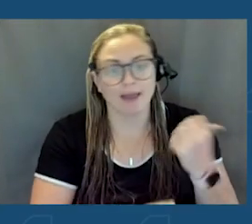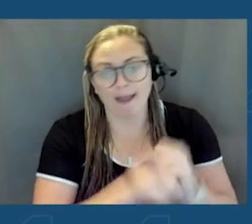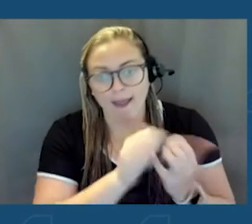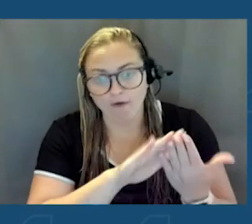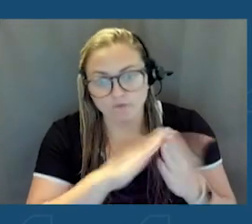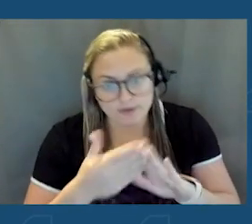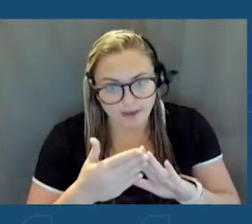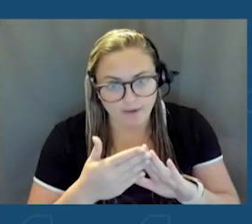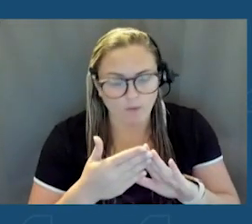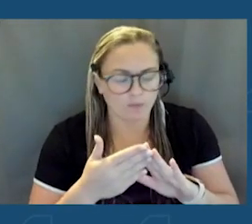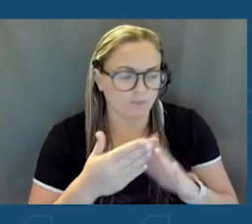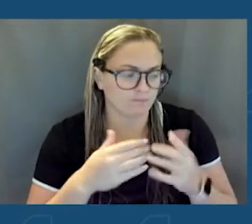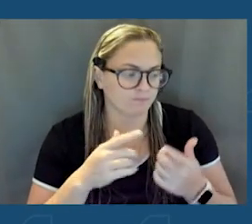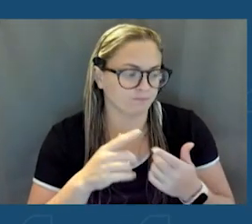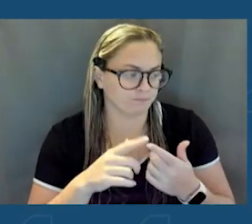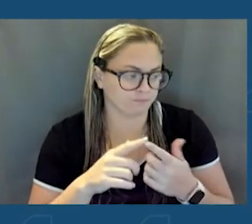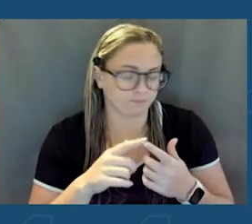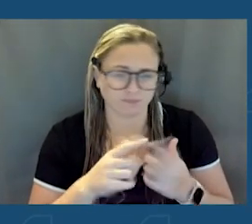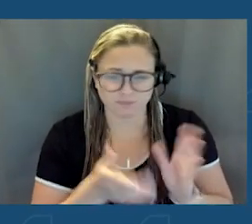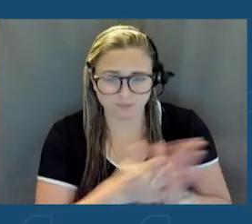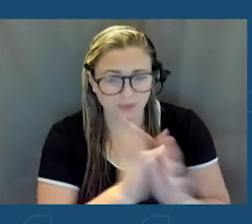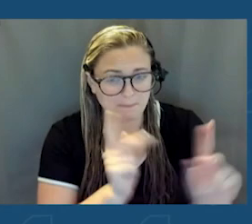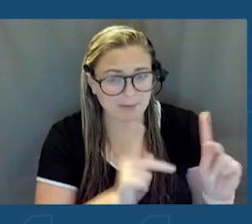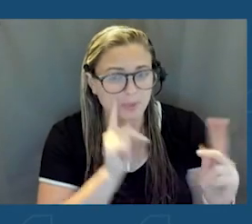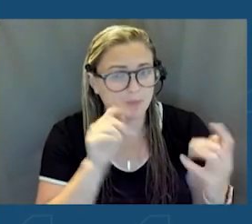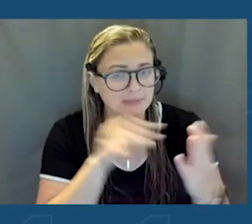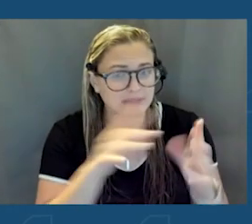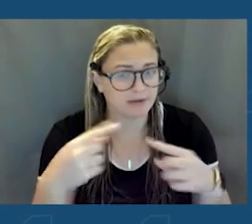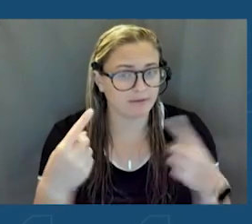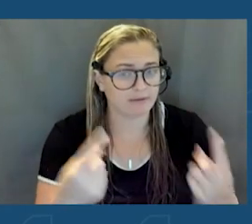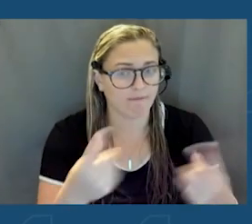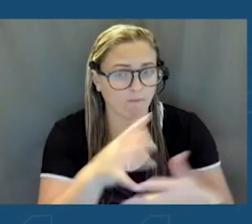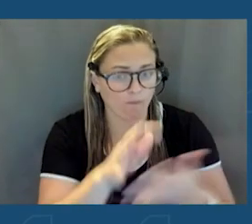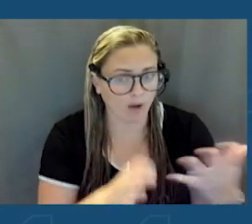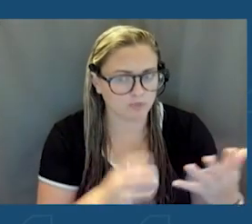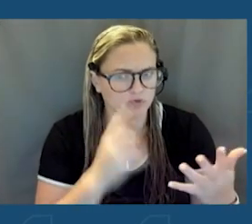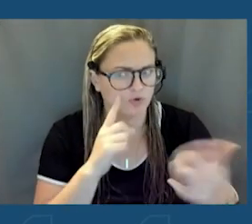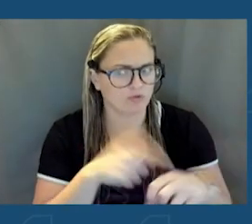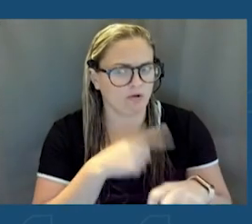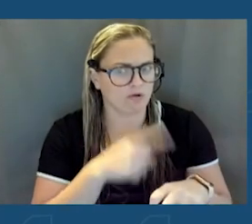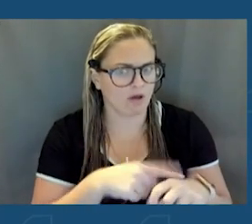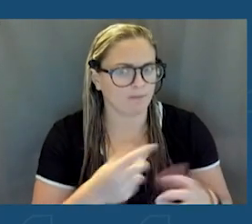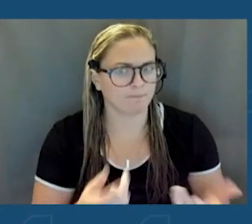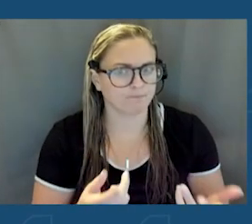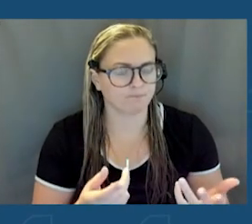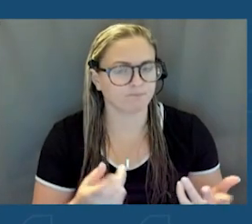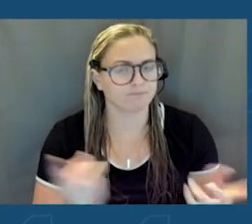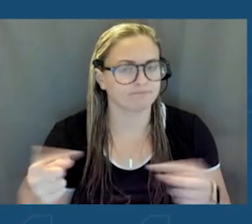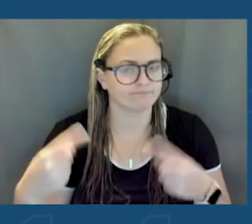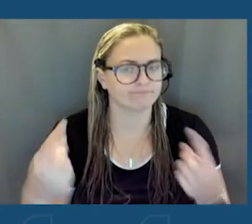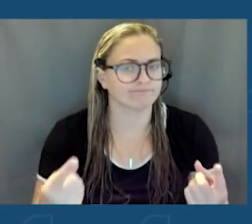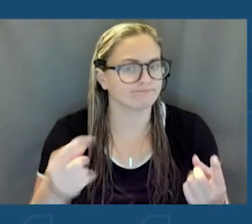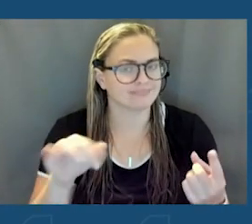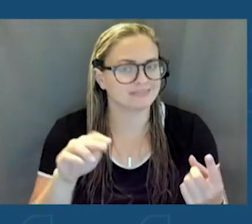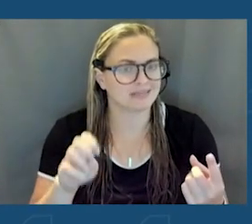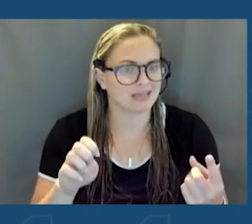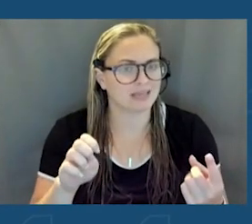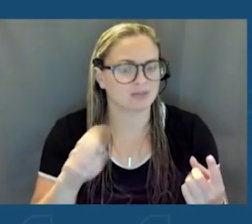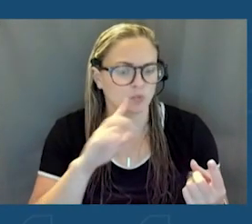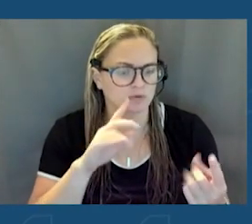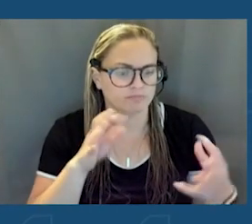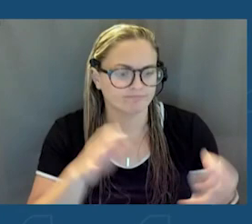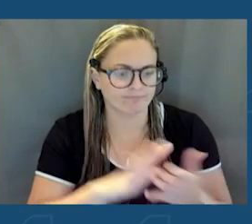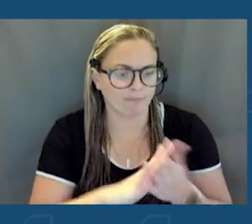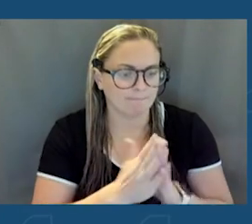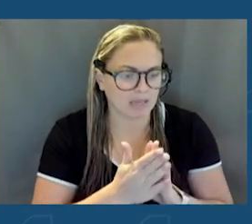drawing on people who've been studying our options for quite some time since this case was determined to be a case before the Supreme